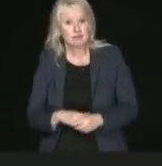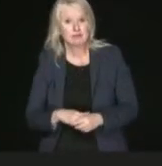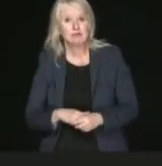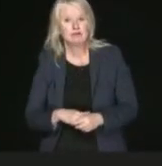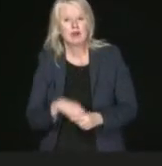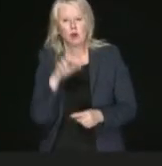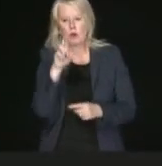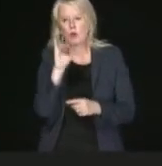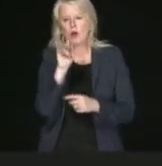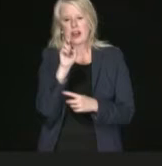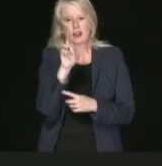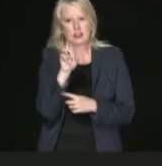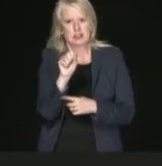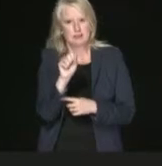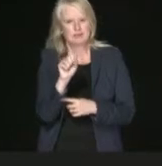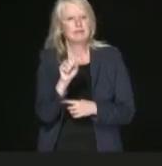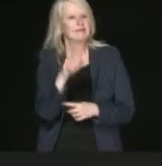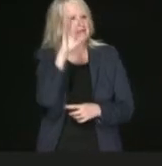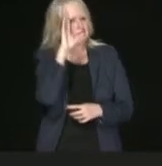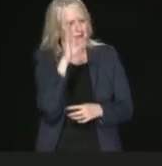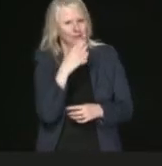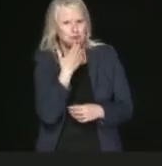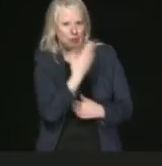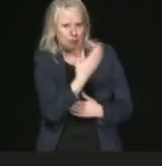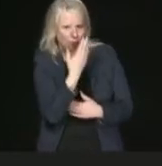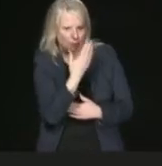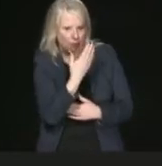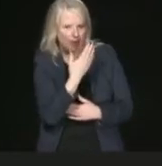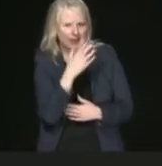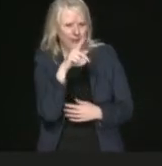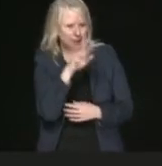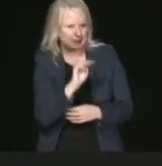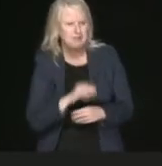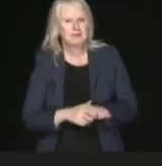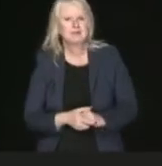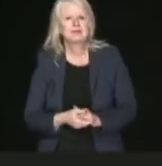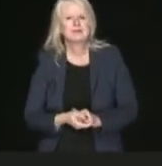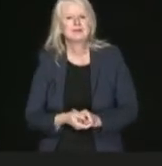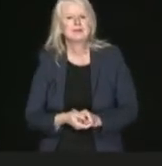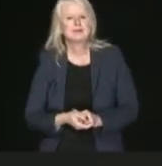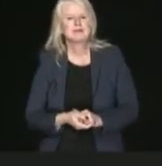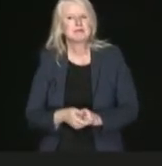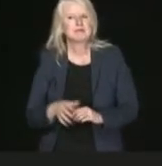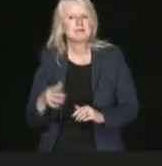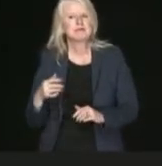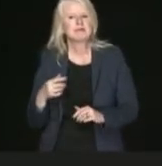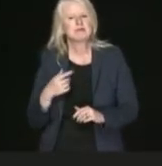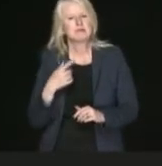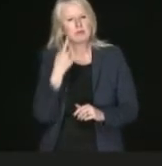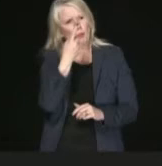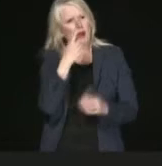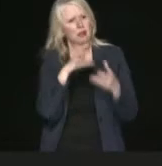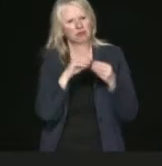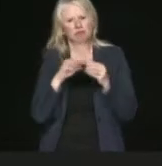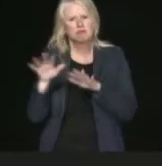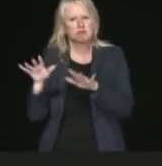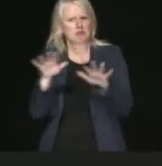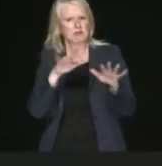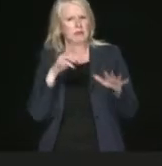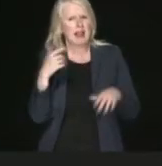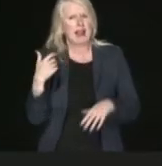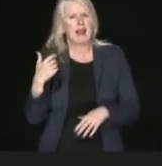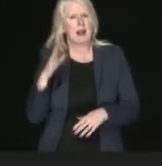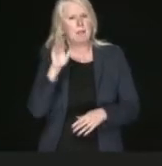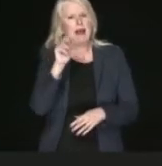open. Hello, Prime Minister. Good morning. There's a story out today saying that the Bank of Canada